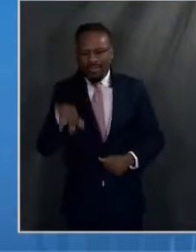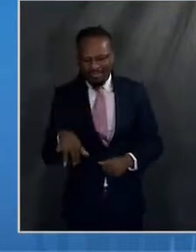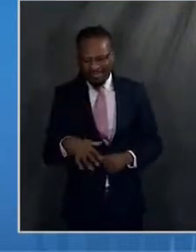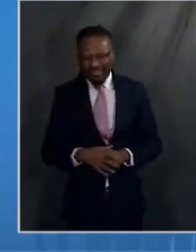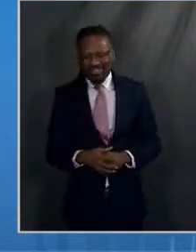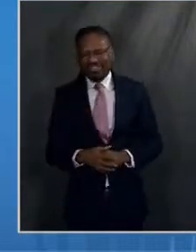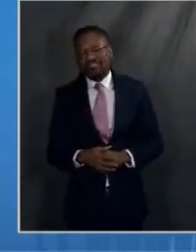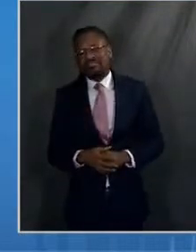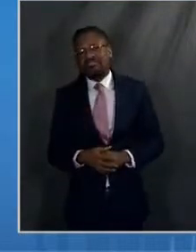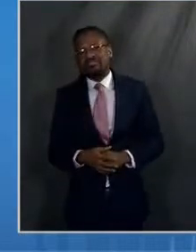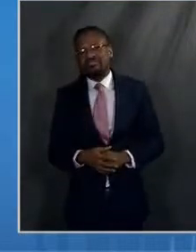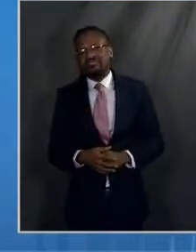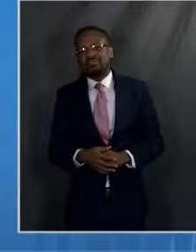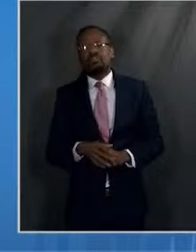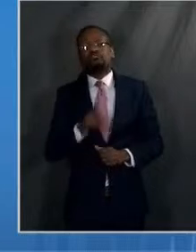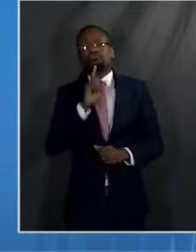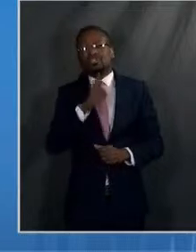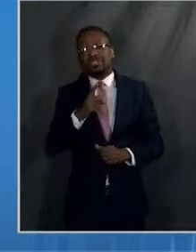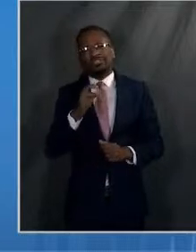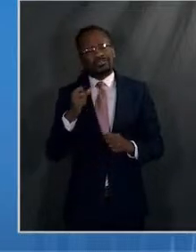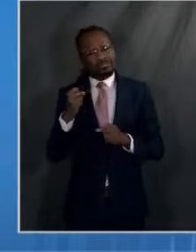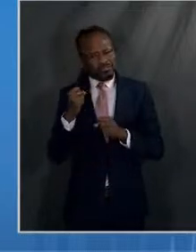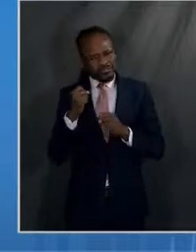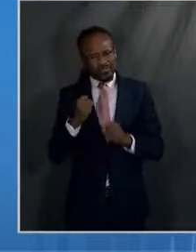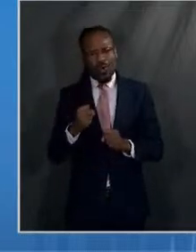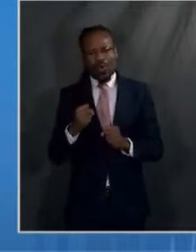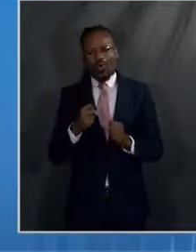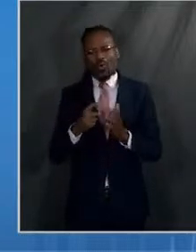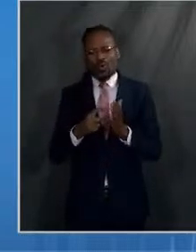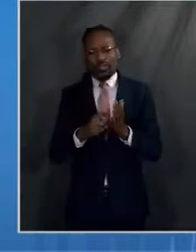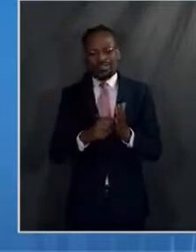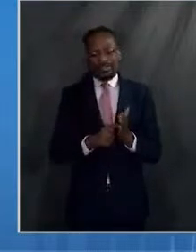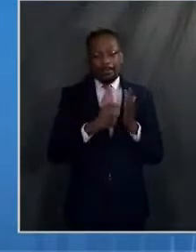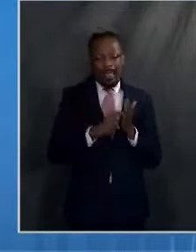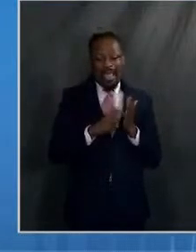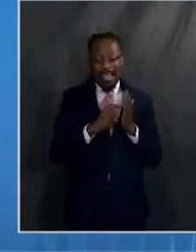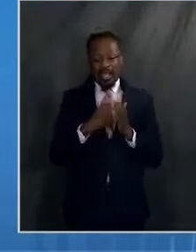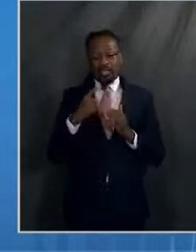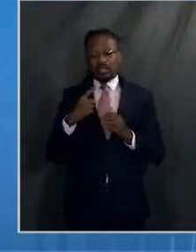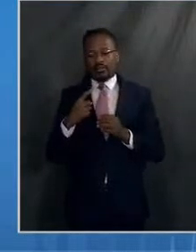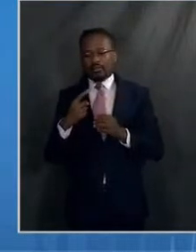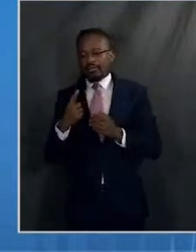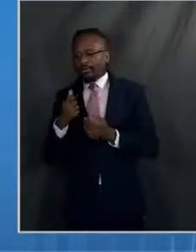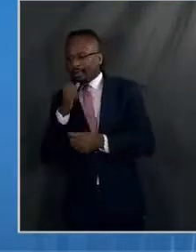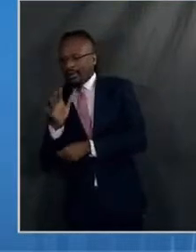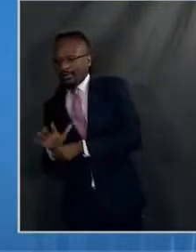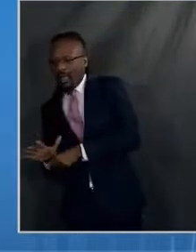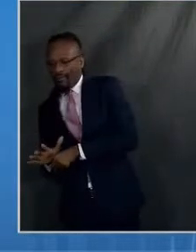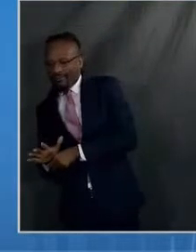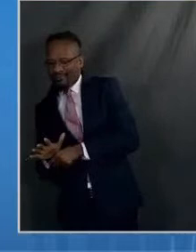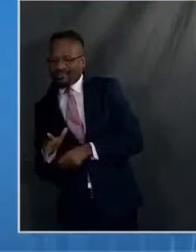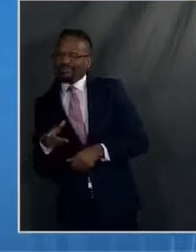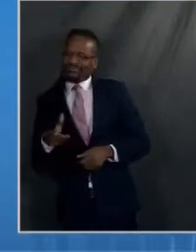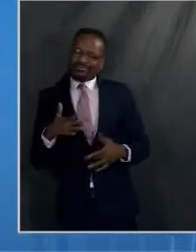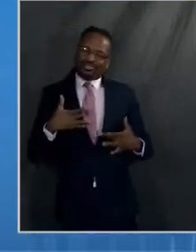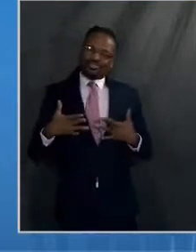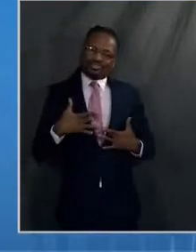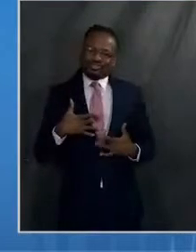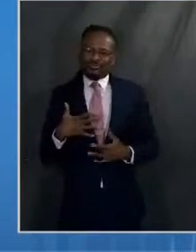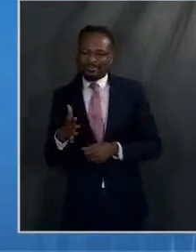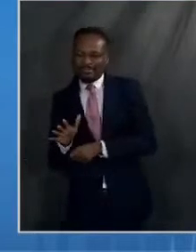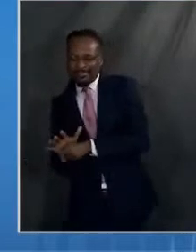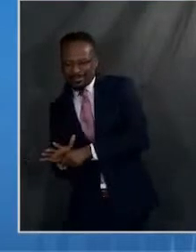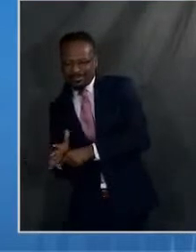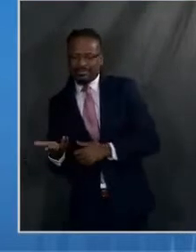have a great demand that outstrips the supply. Good. Okay. Your second question? Thank you. This is